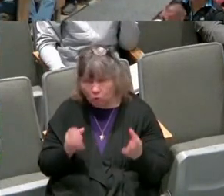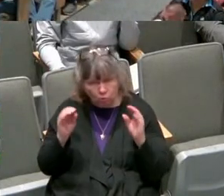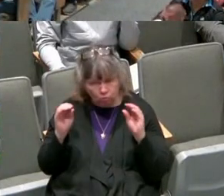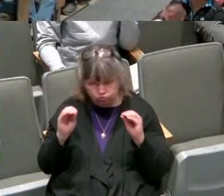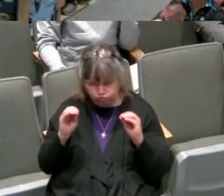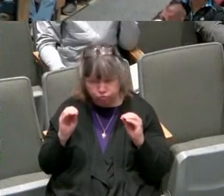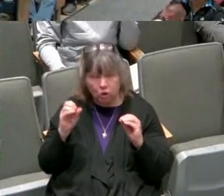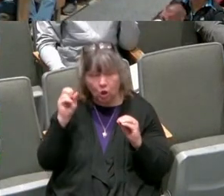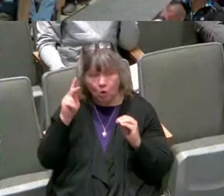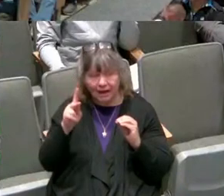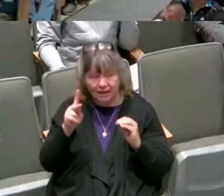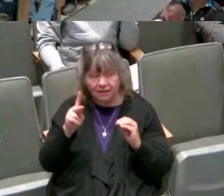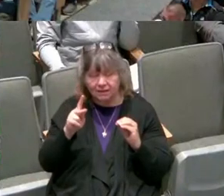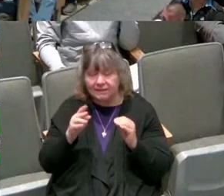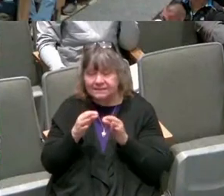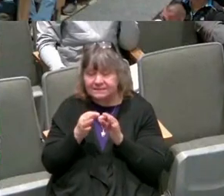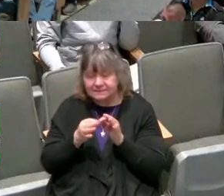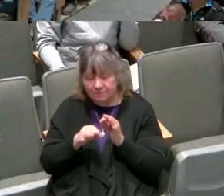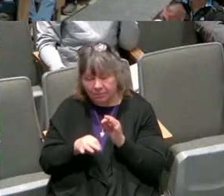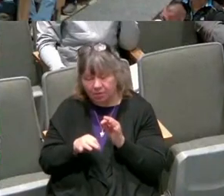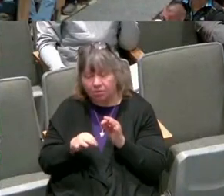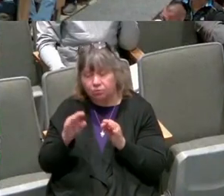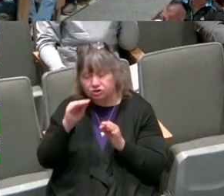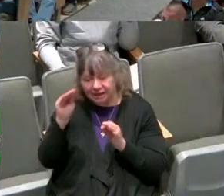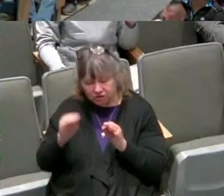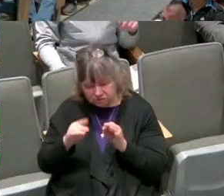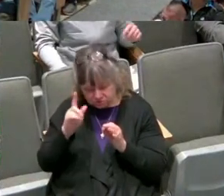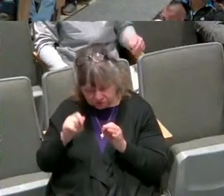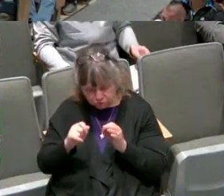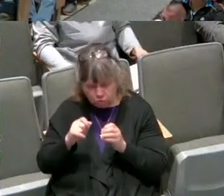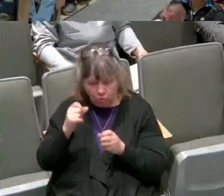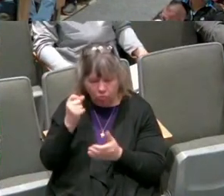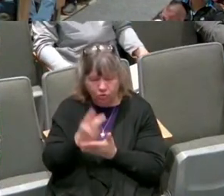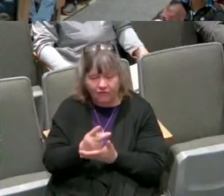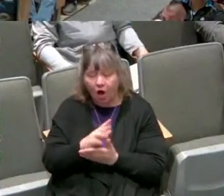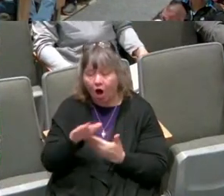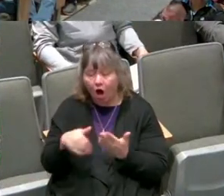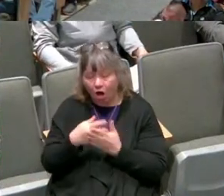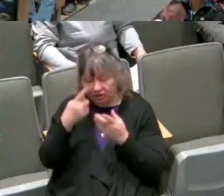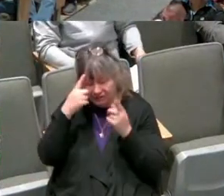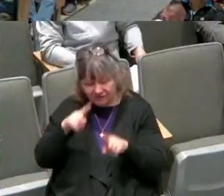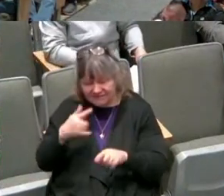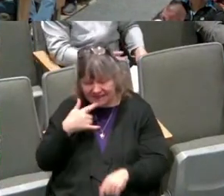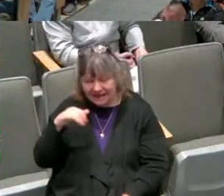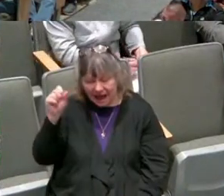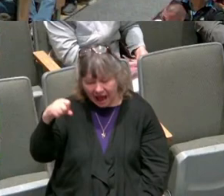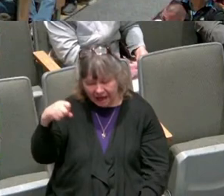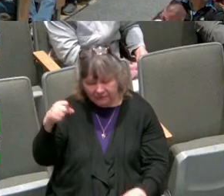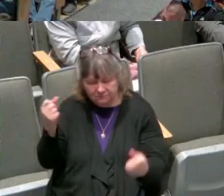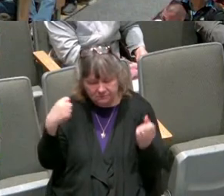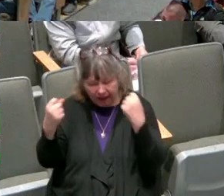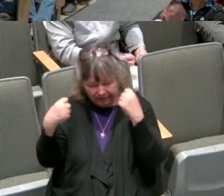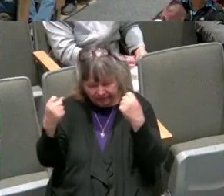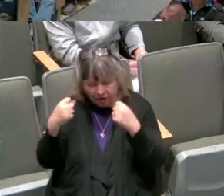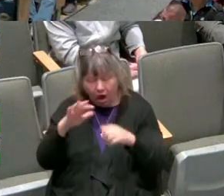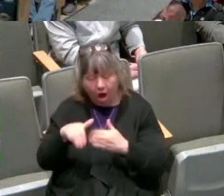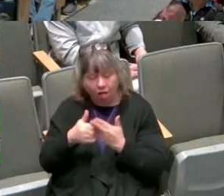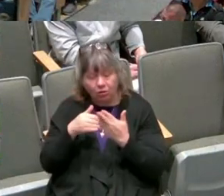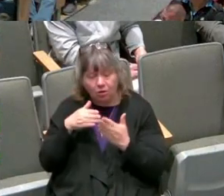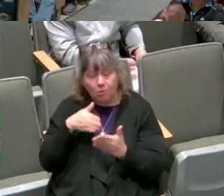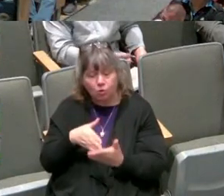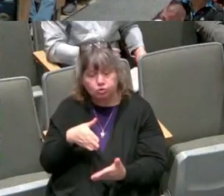okay so we need a simple majority to approve Article 13 all in favor please say aye all